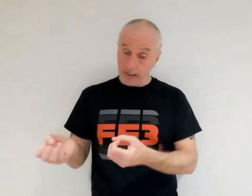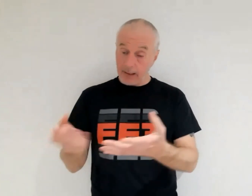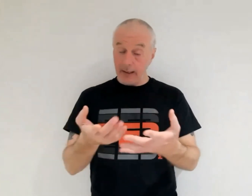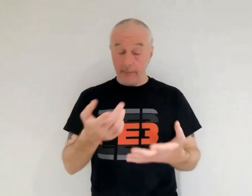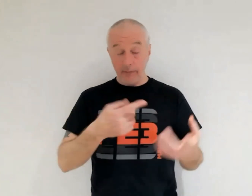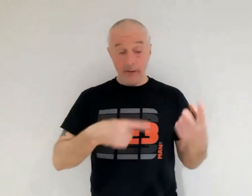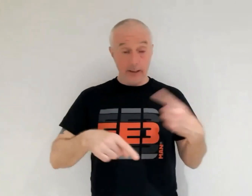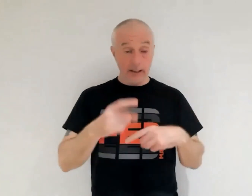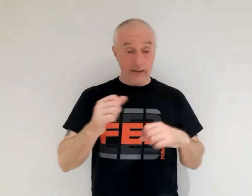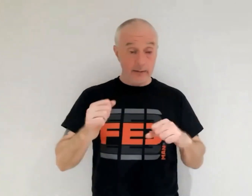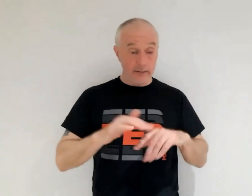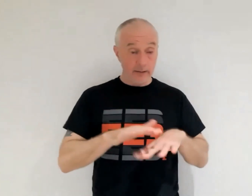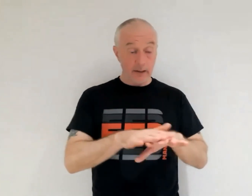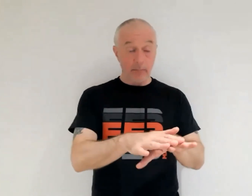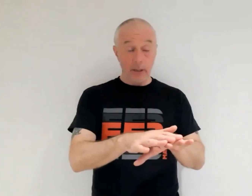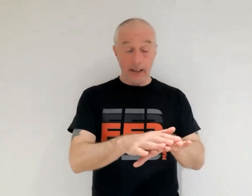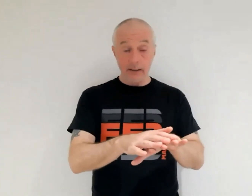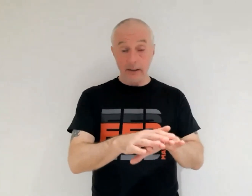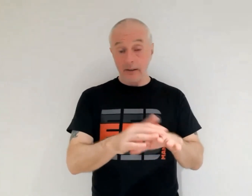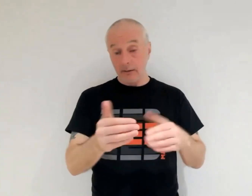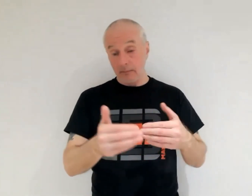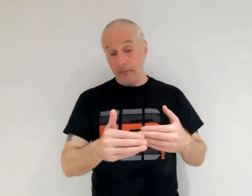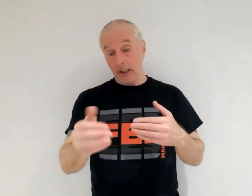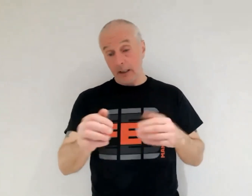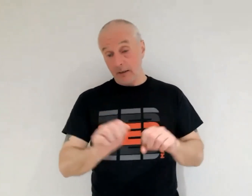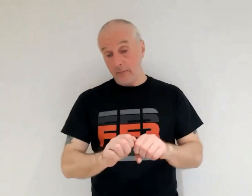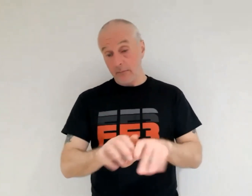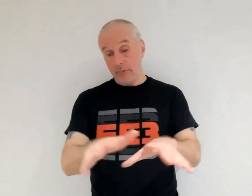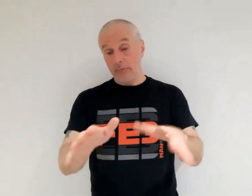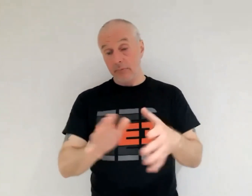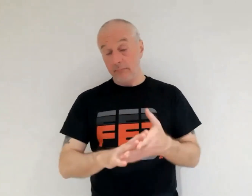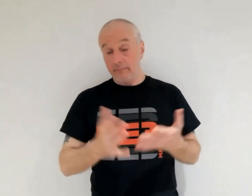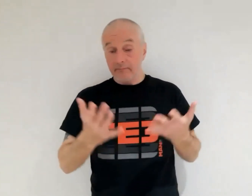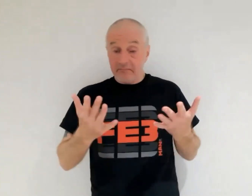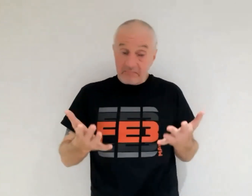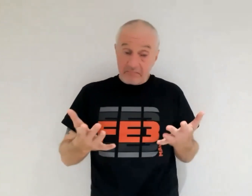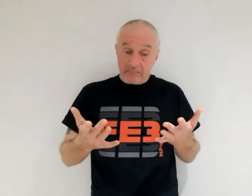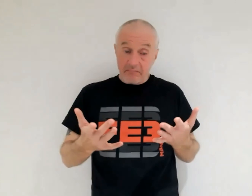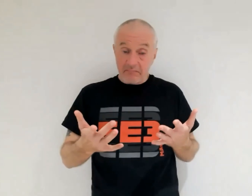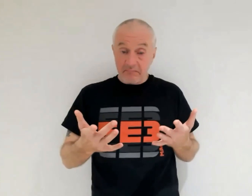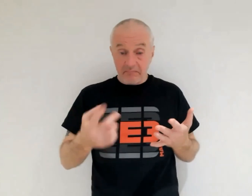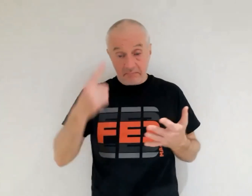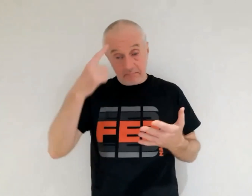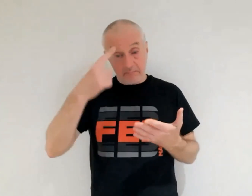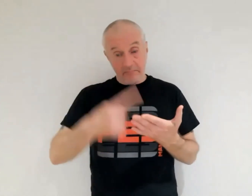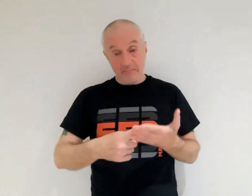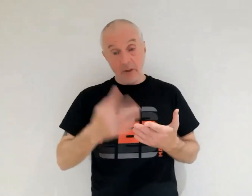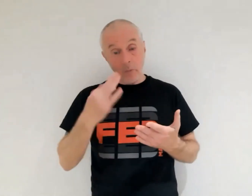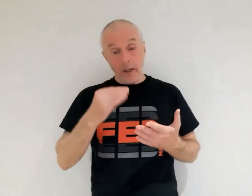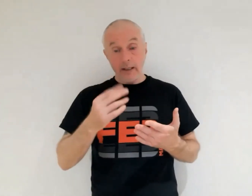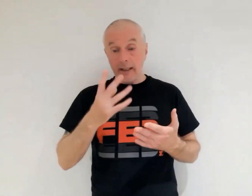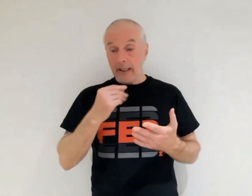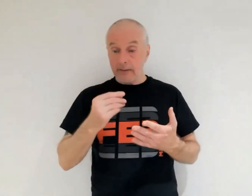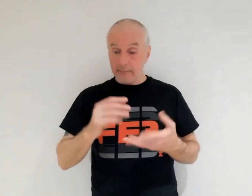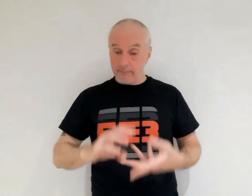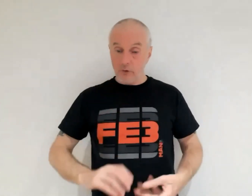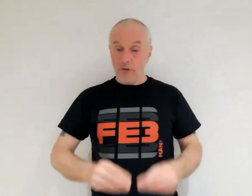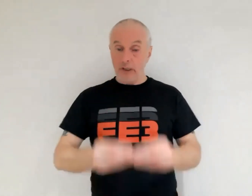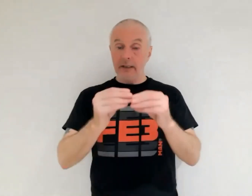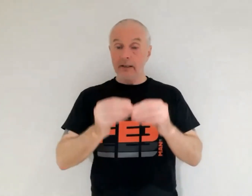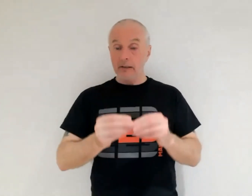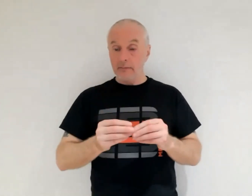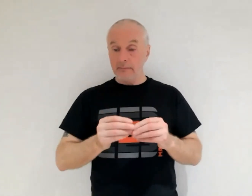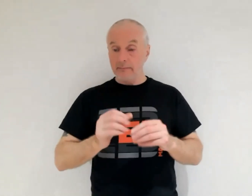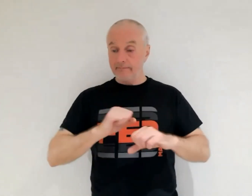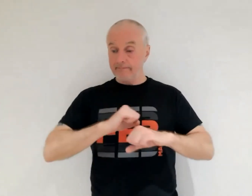get a blend is the answer. So it comes down to when can we build sufficient capacity to be able to provide everyone